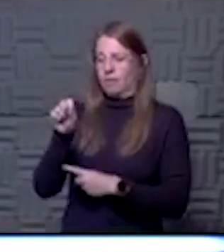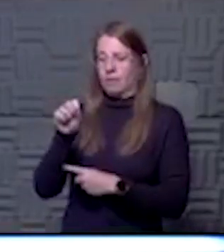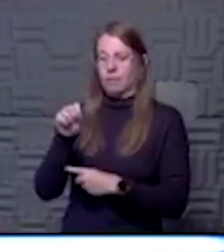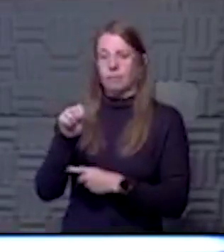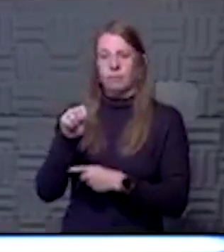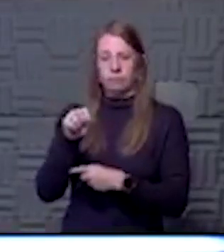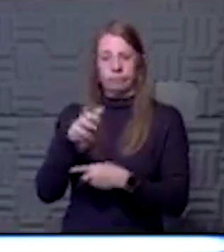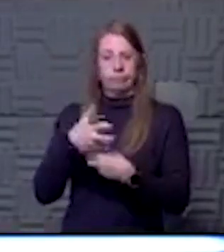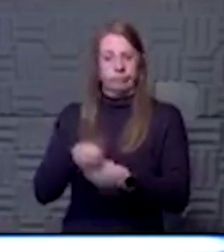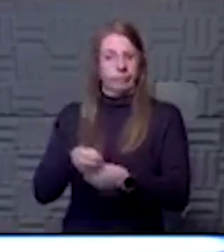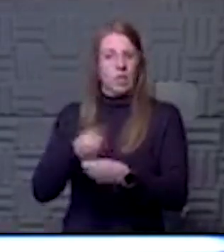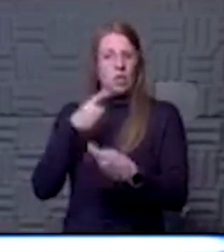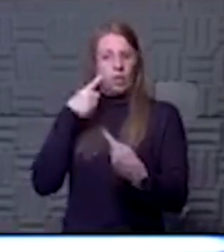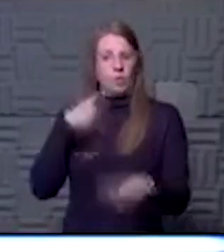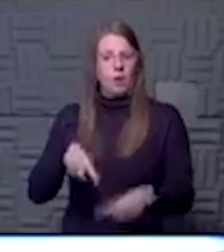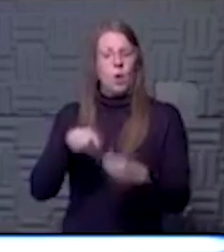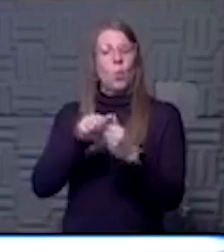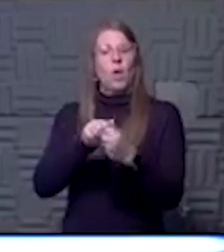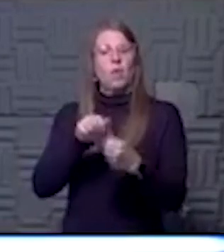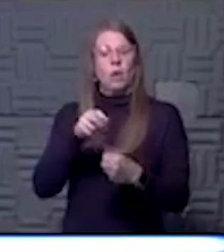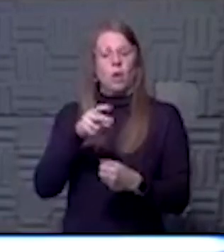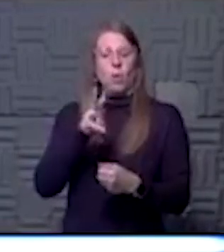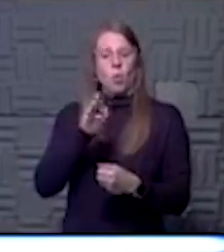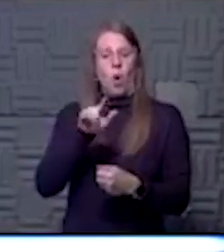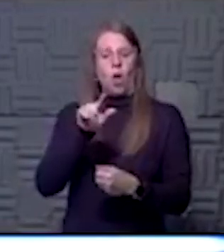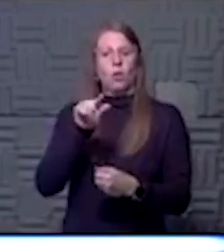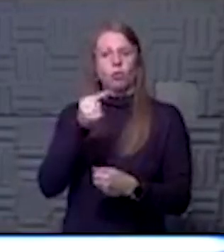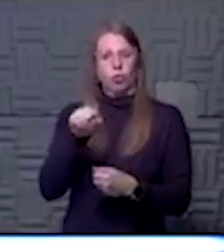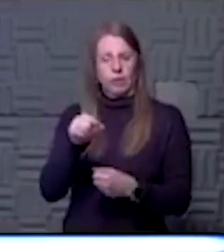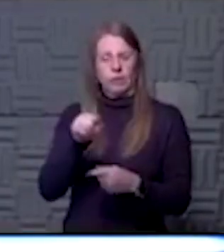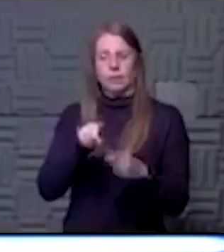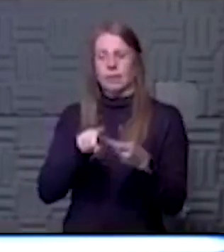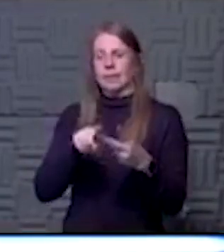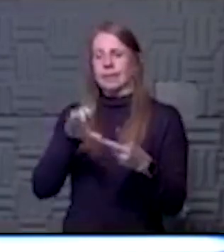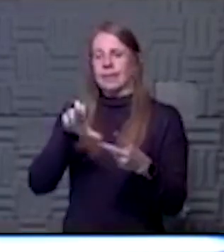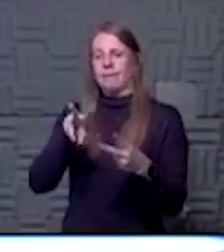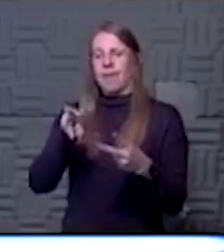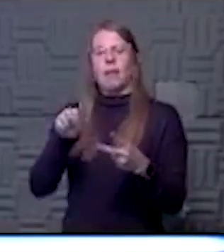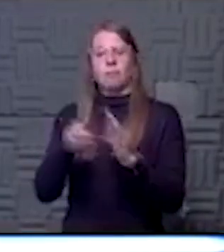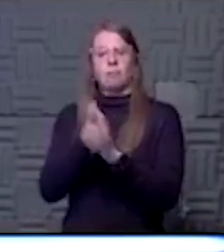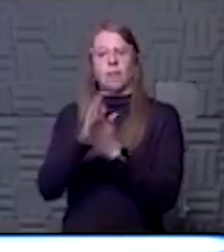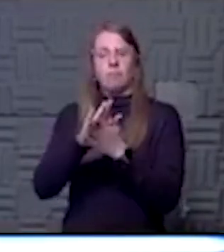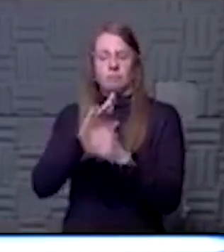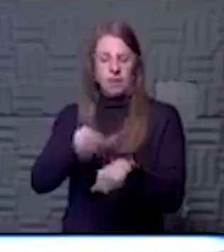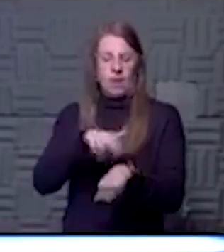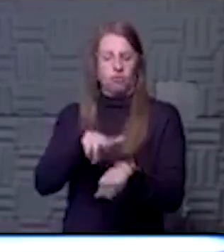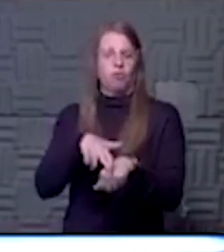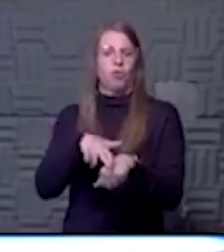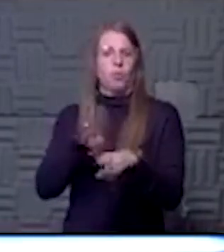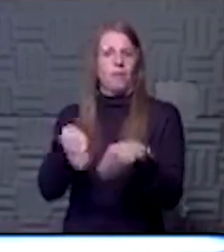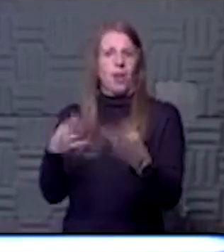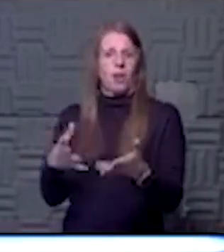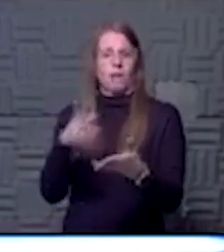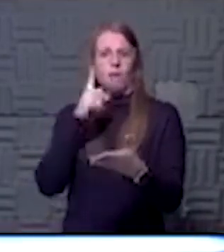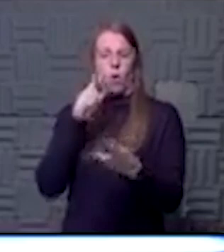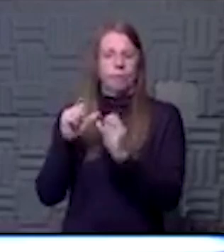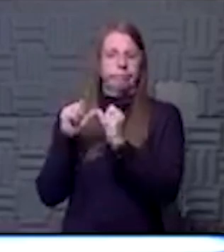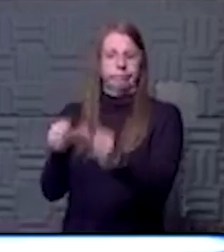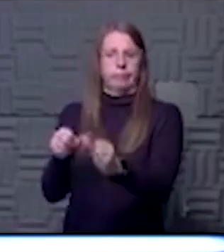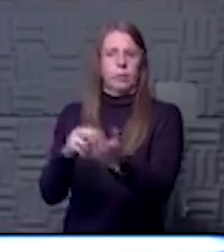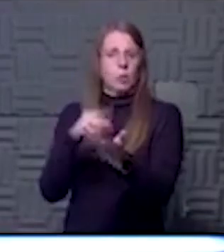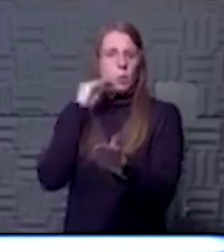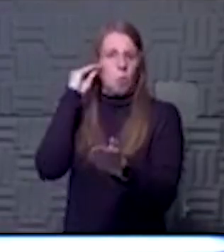with Walgreens and CVS to be a national provider to long-term care facilities. And